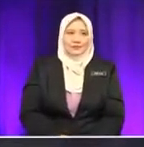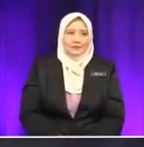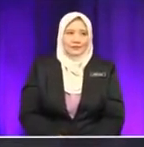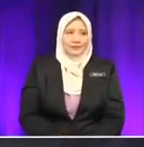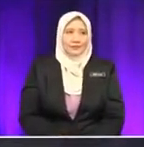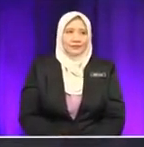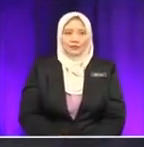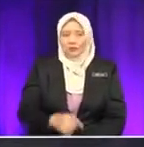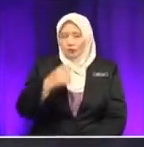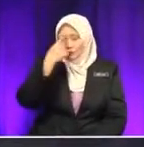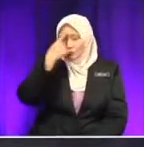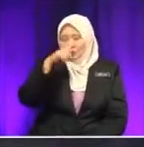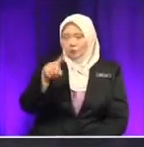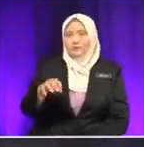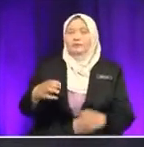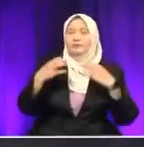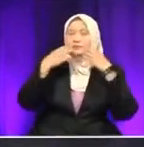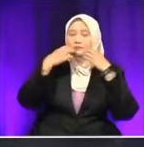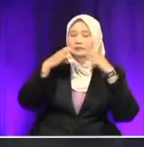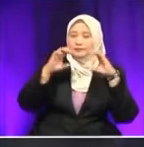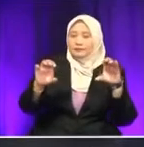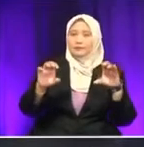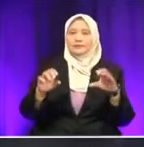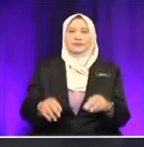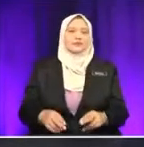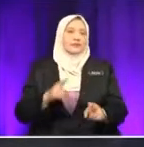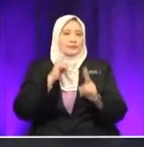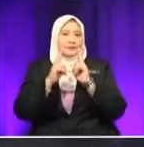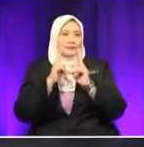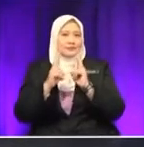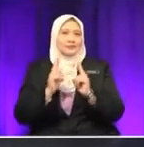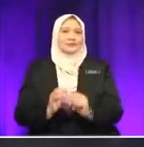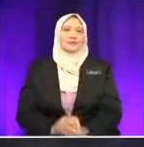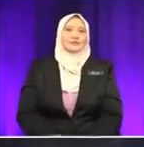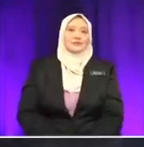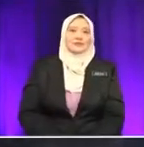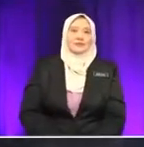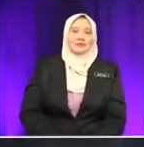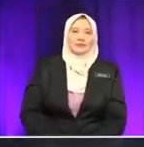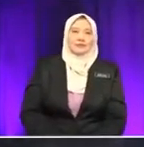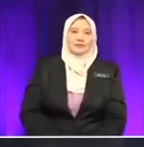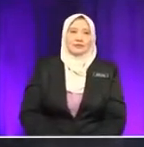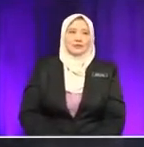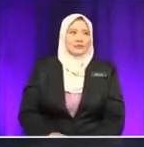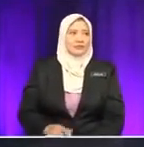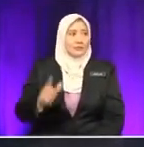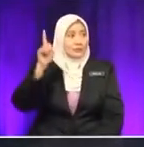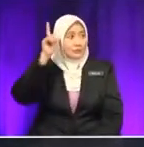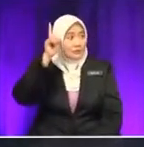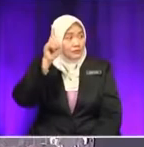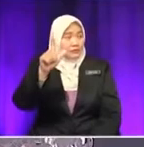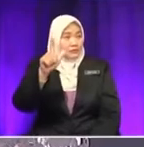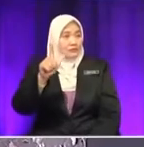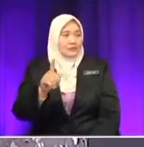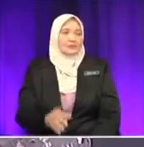Tivia. To excel in their exam. Yes. All right. So shall I proceed? Yes, please. Okay. So girls and boys, viewers out there, we're going to start with